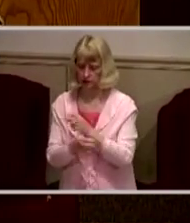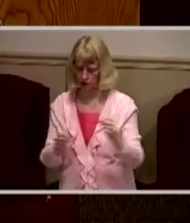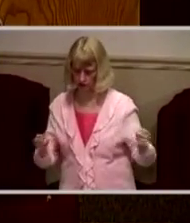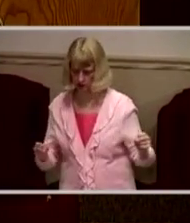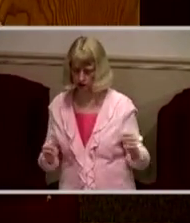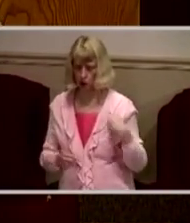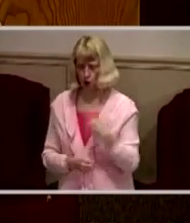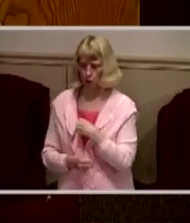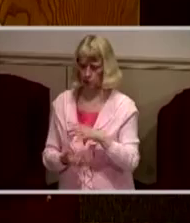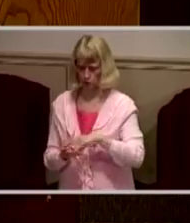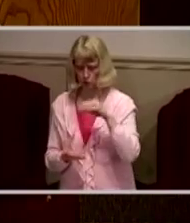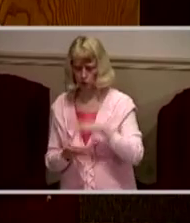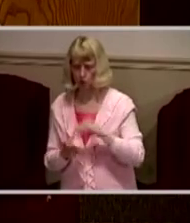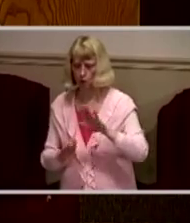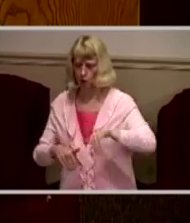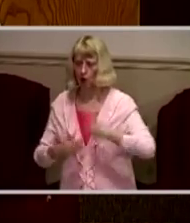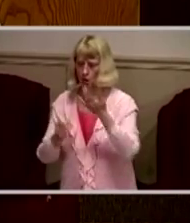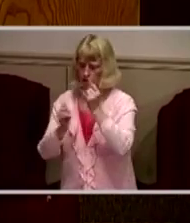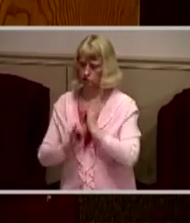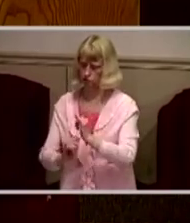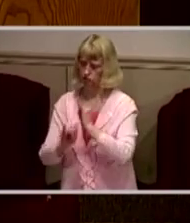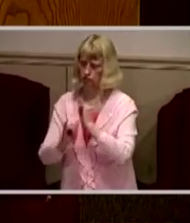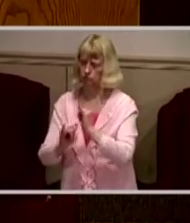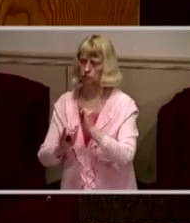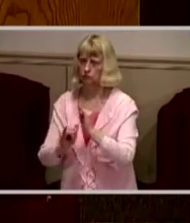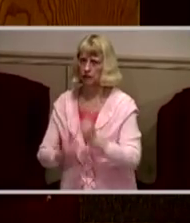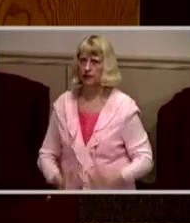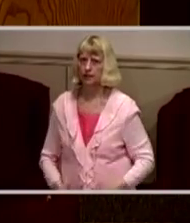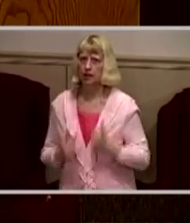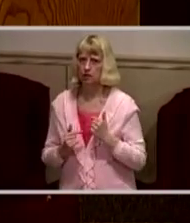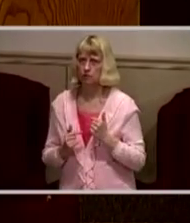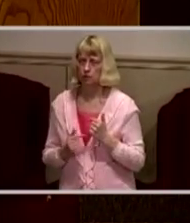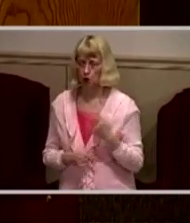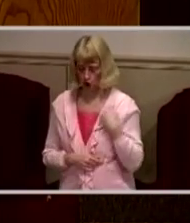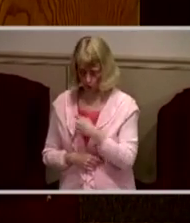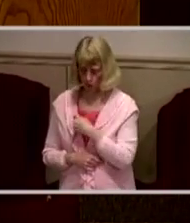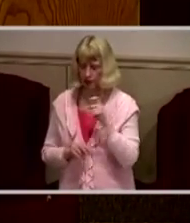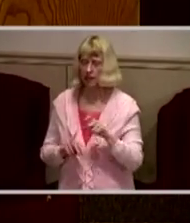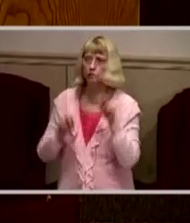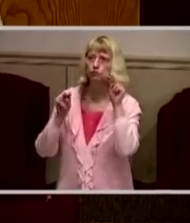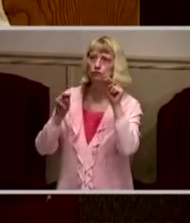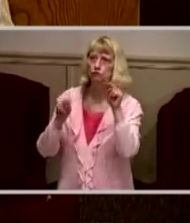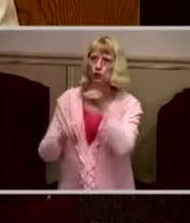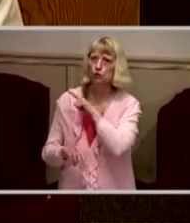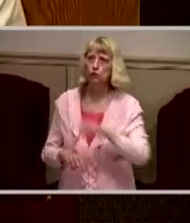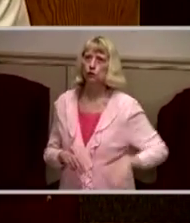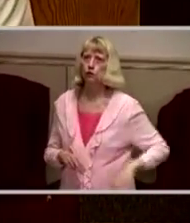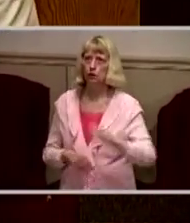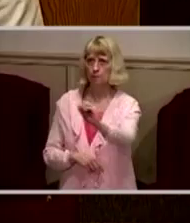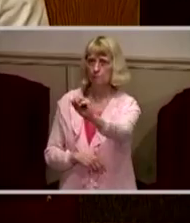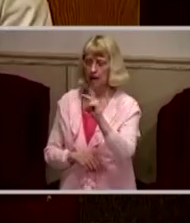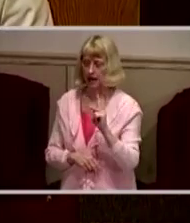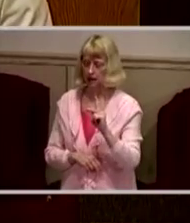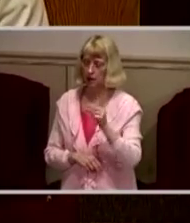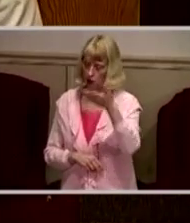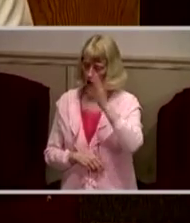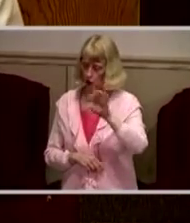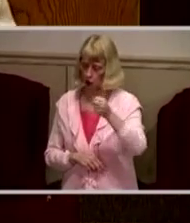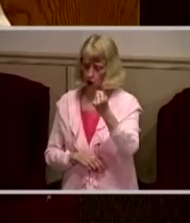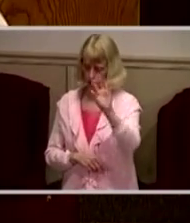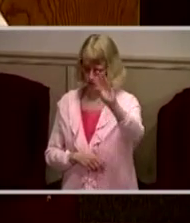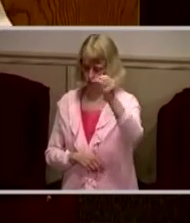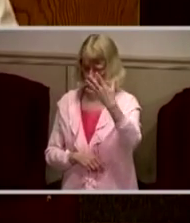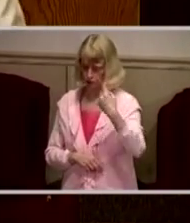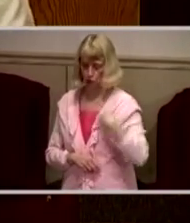we are taught how to live a godly life. By God's grace, we can anticipate Christ's return. And by God's grace,